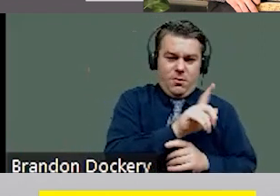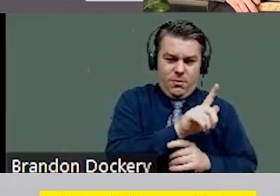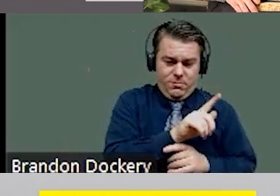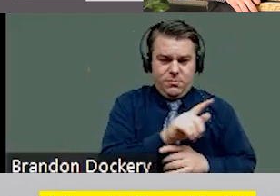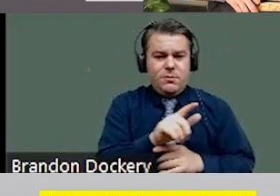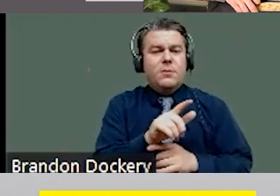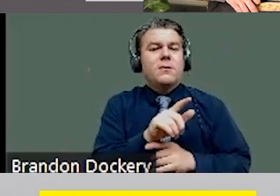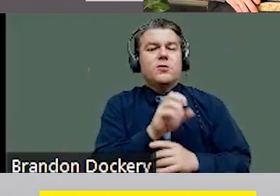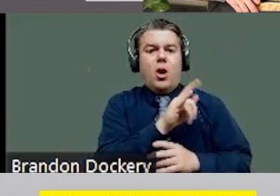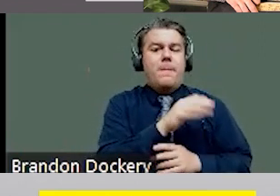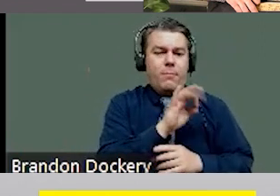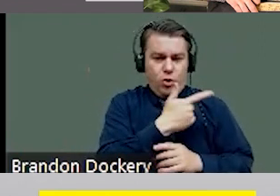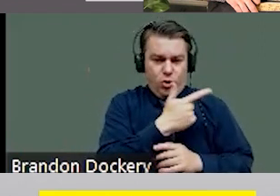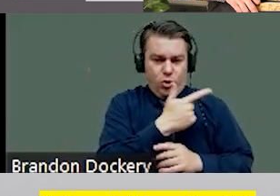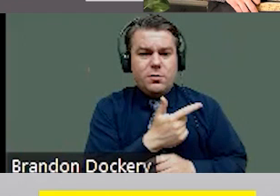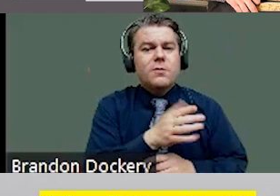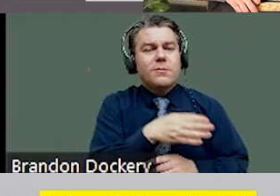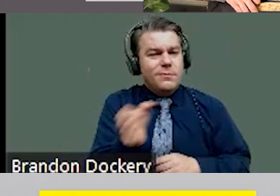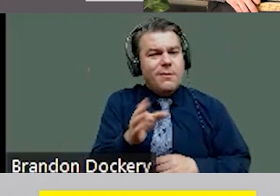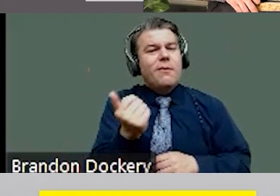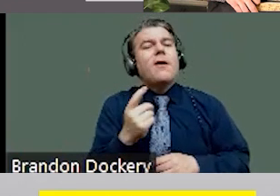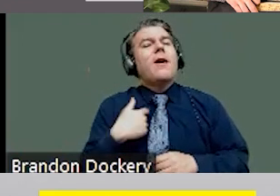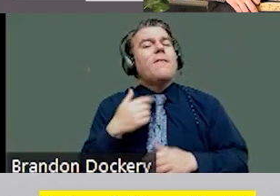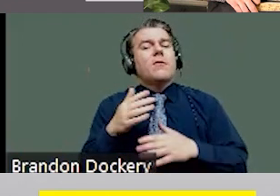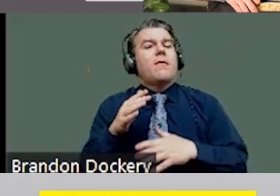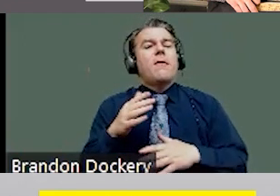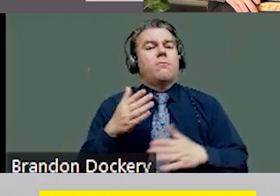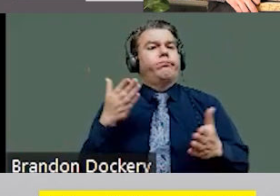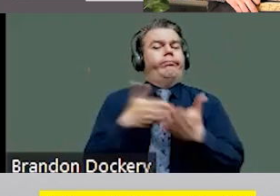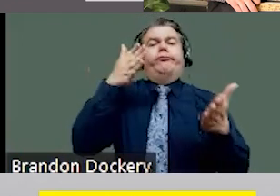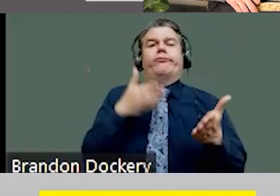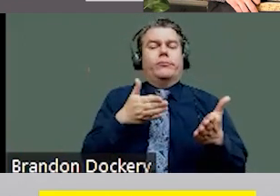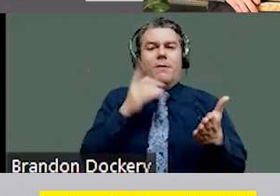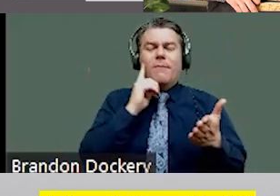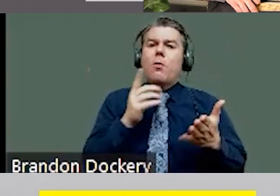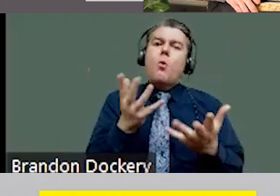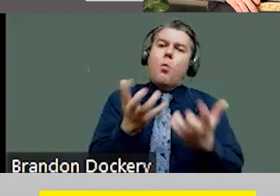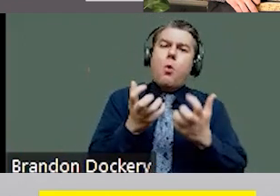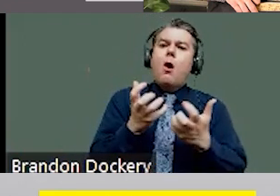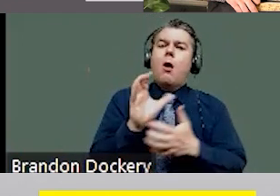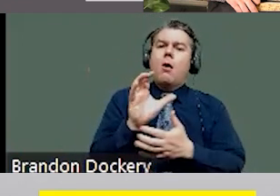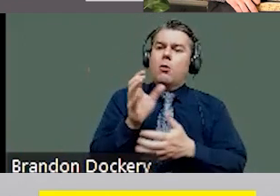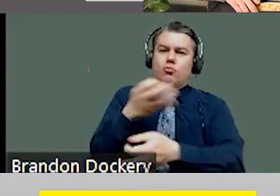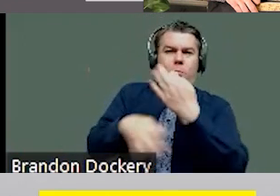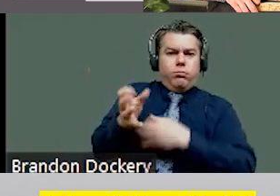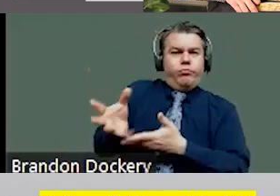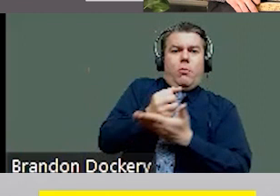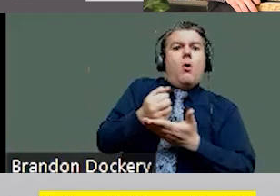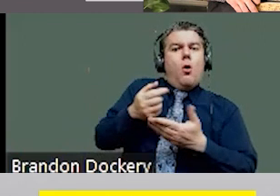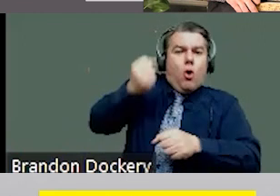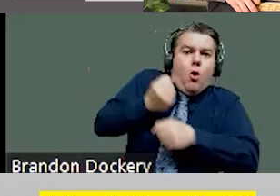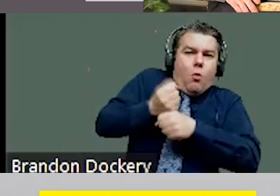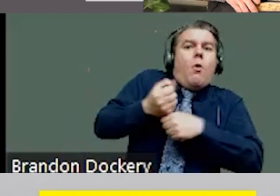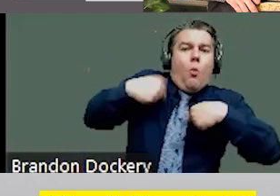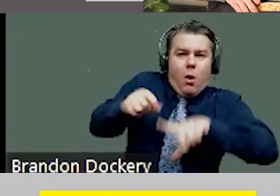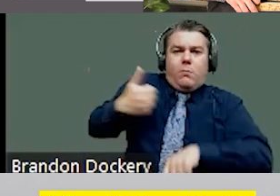Gerald Hartnett, filed a class action lawsuit seeking compensation for labor performed while they were